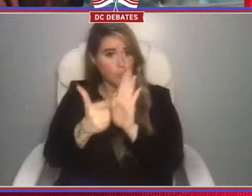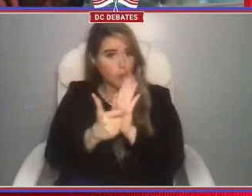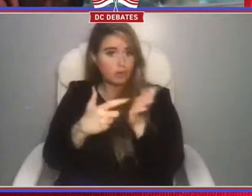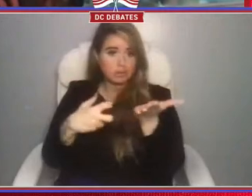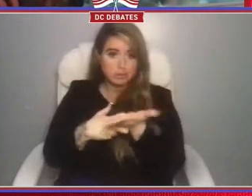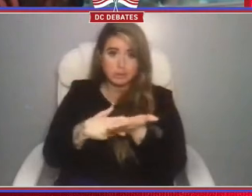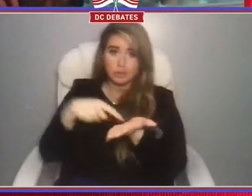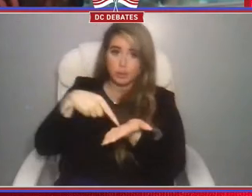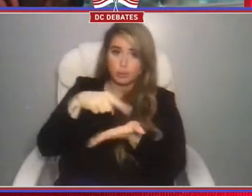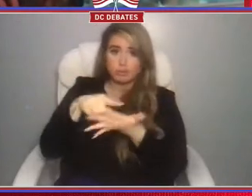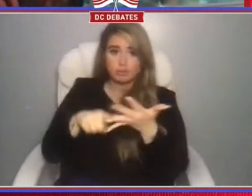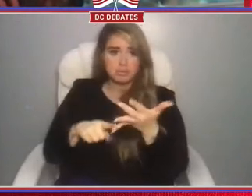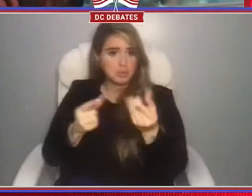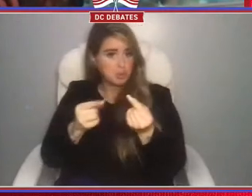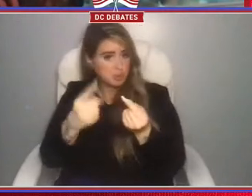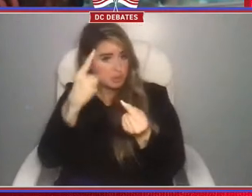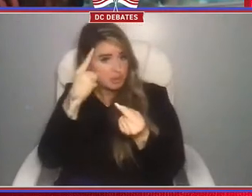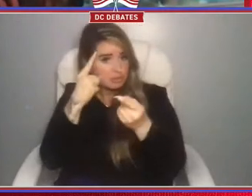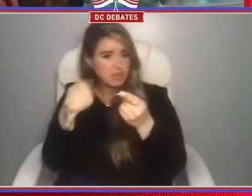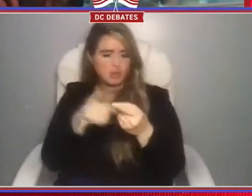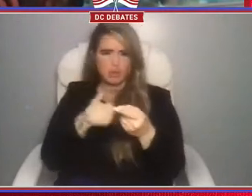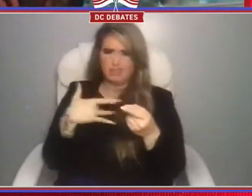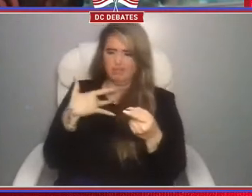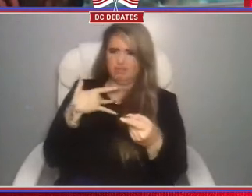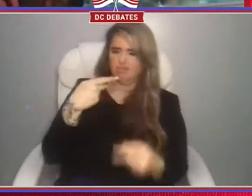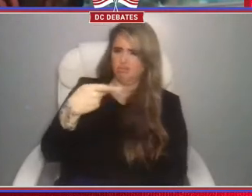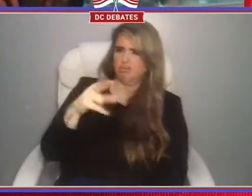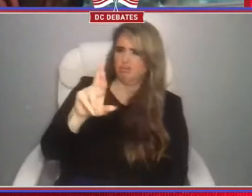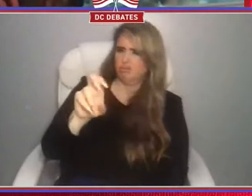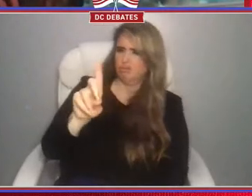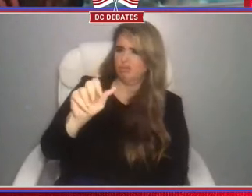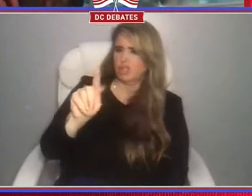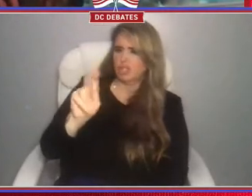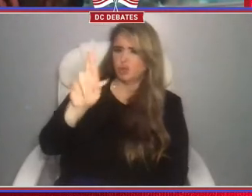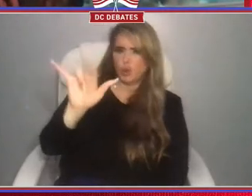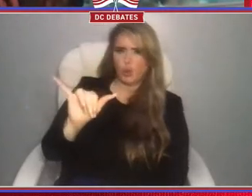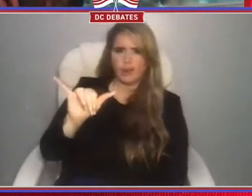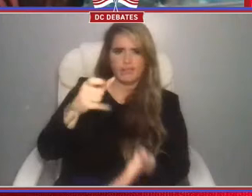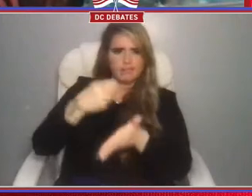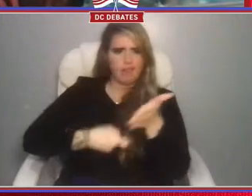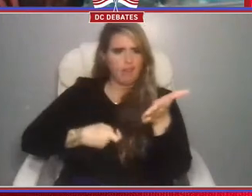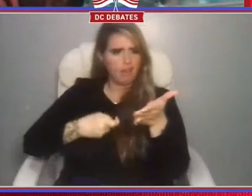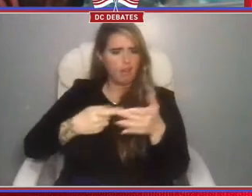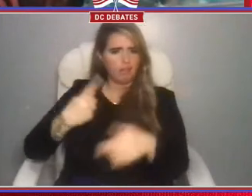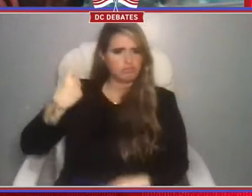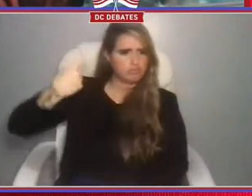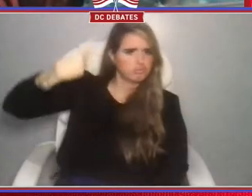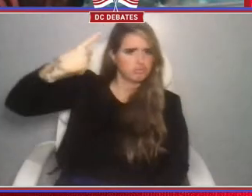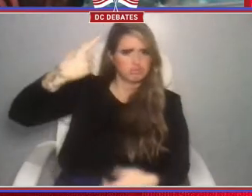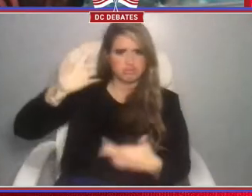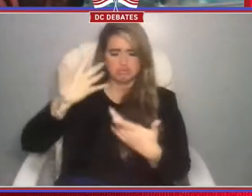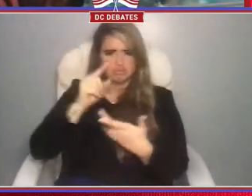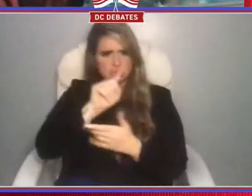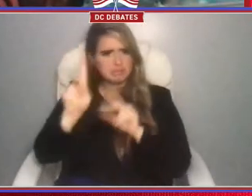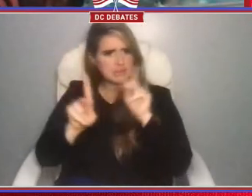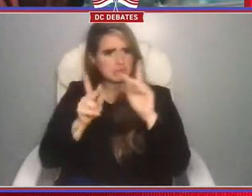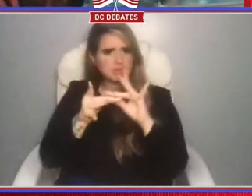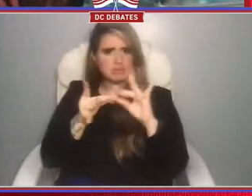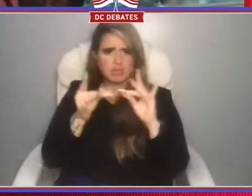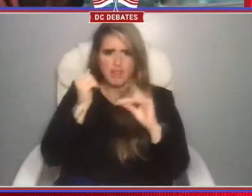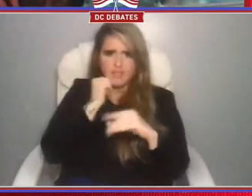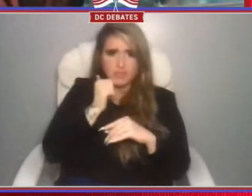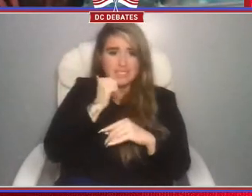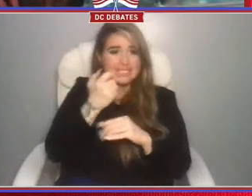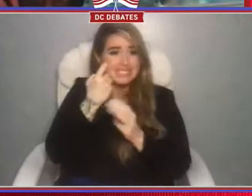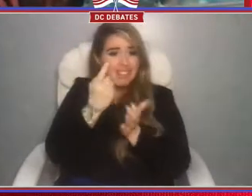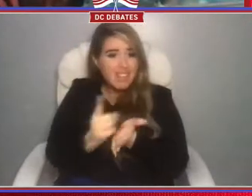Well, we've had predatory fines ever since I can remember. I get calls from residents every day saying, just last week, a